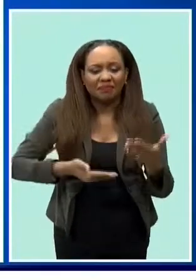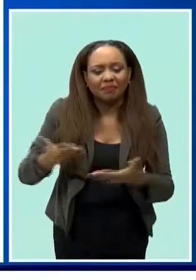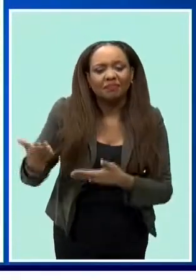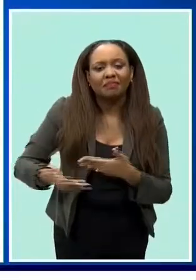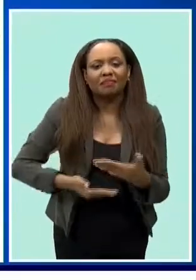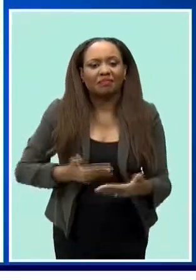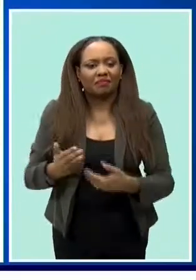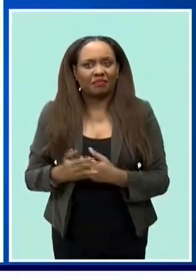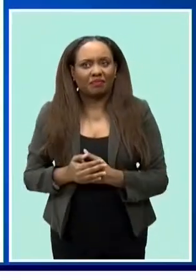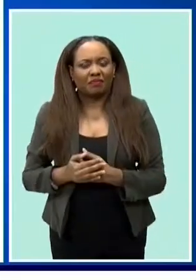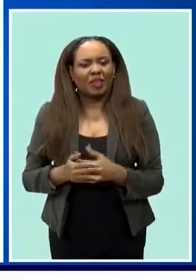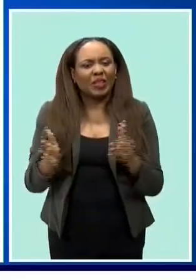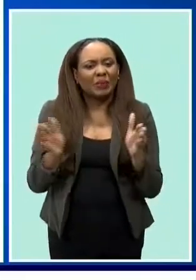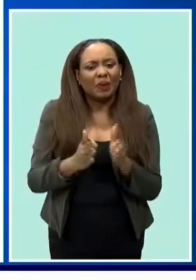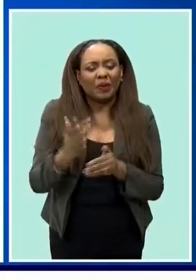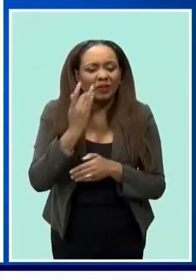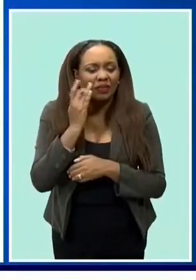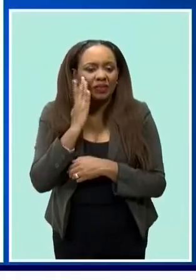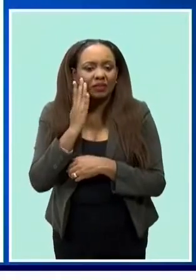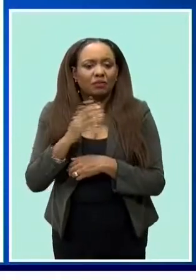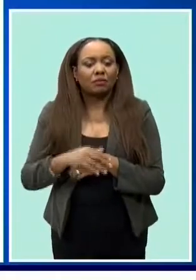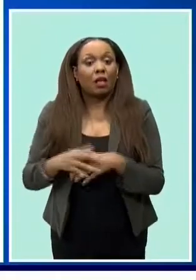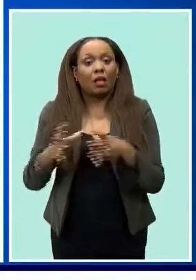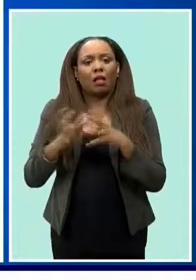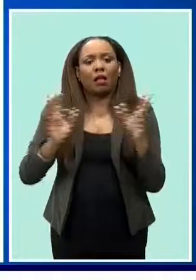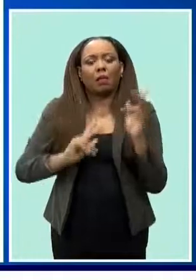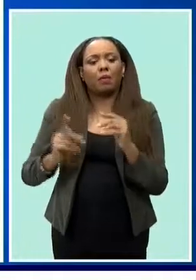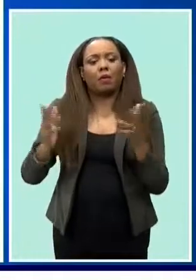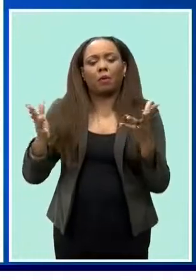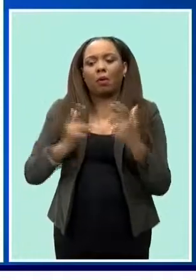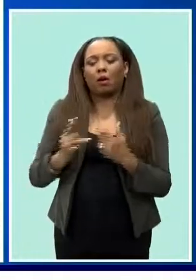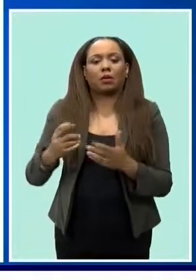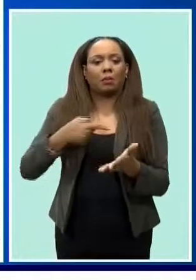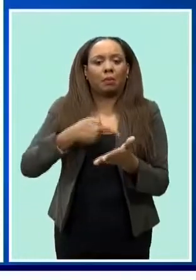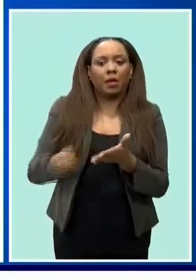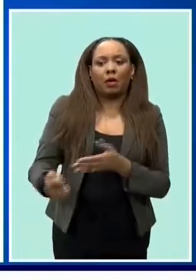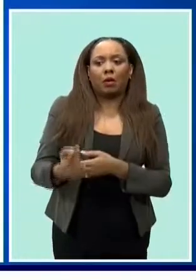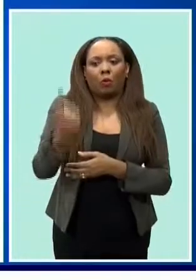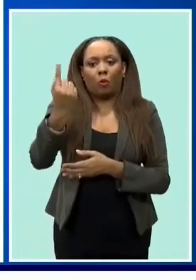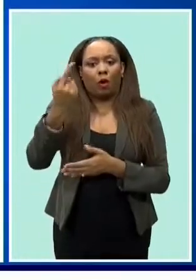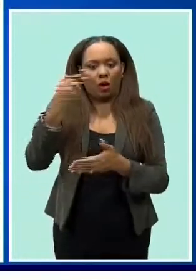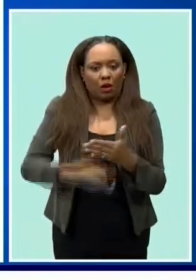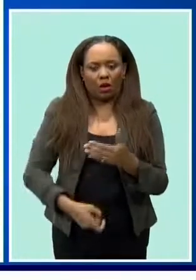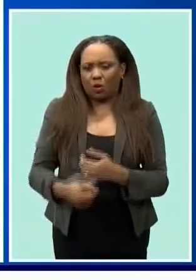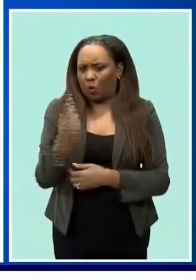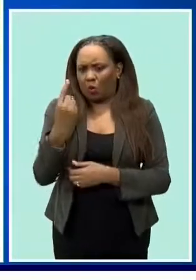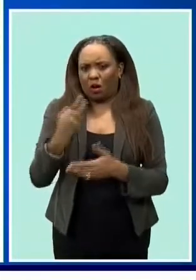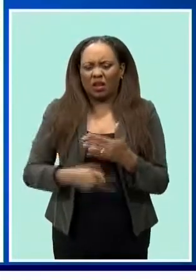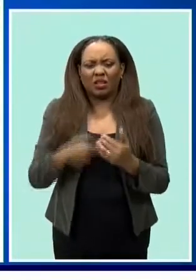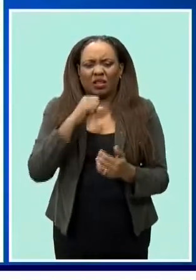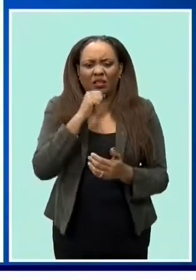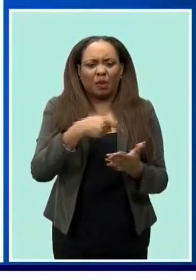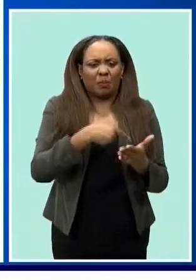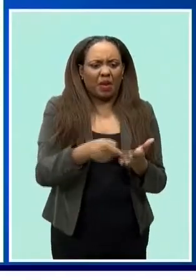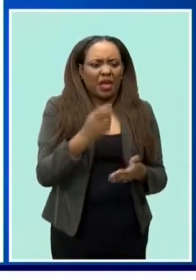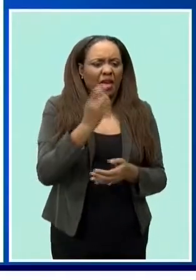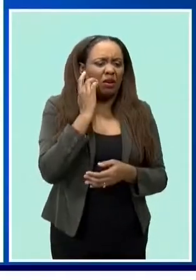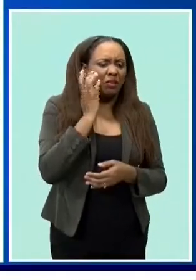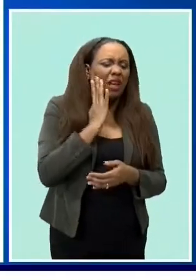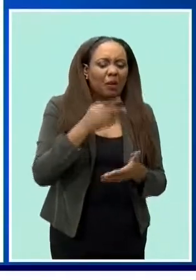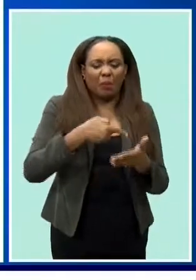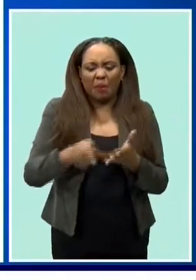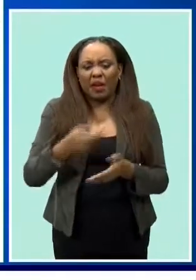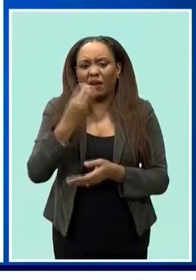environment where a number of visitors are seeking all-inclusives, the members of the intimate group must therefore highlight the things that help to make the visitor